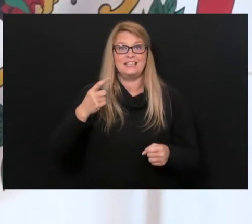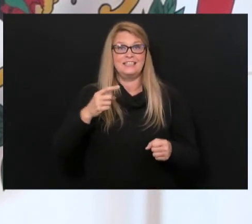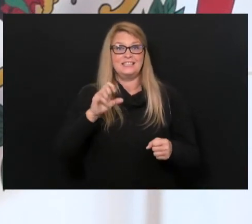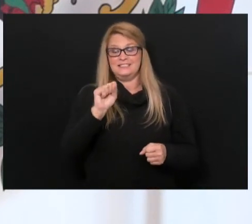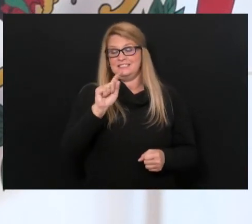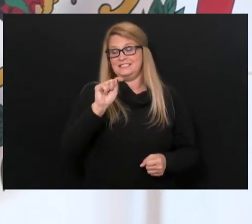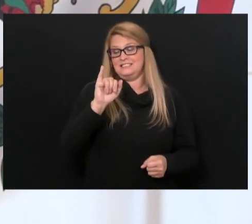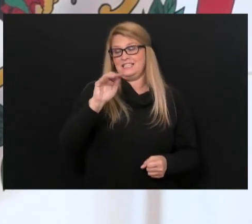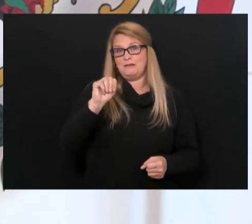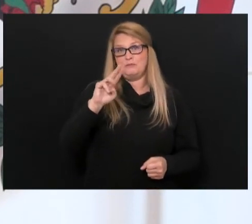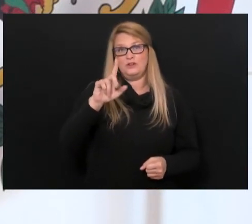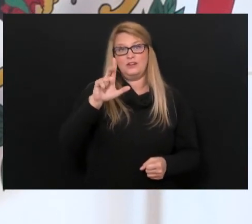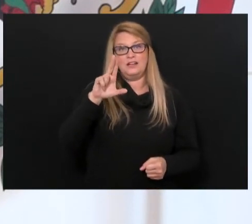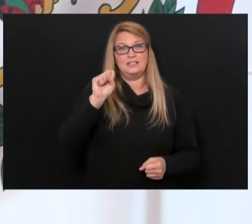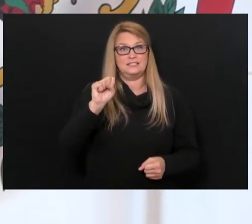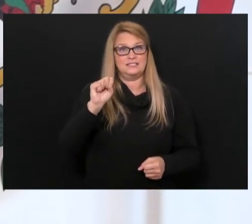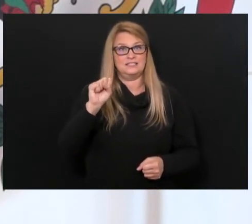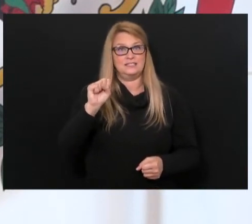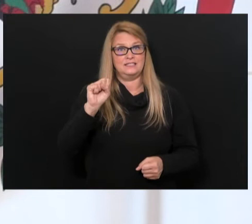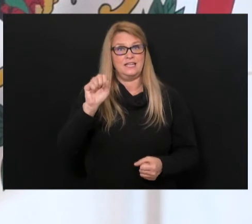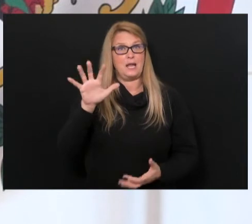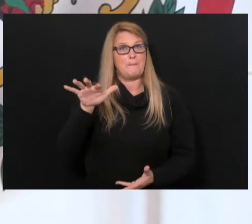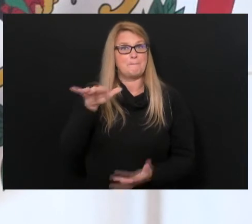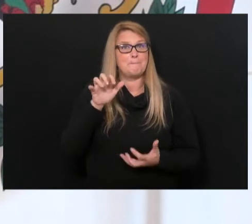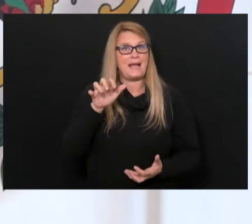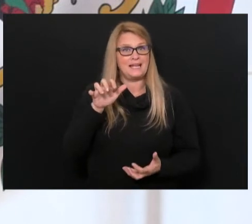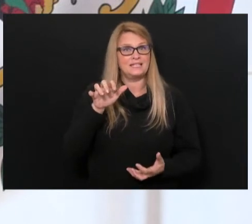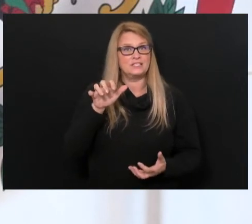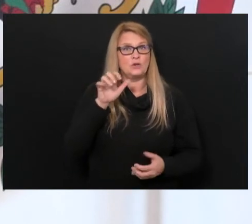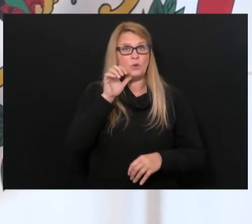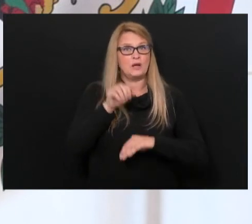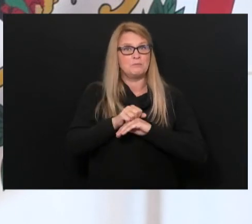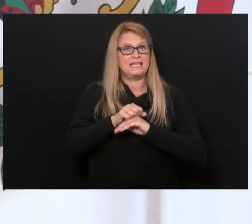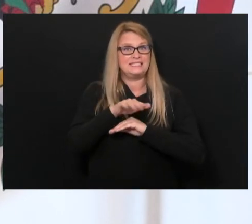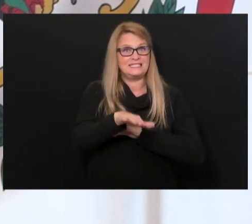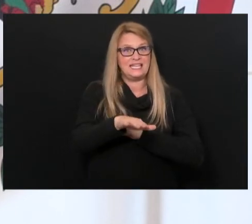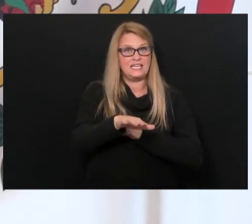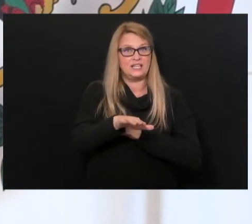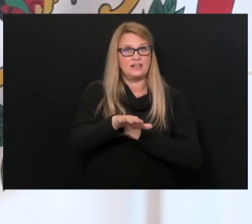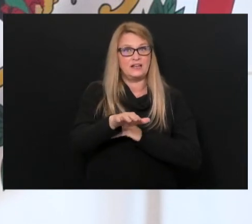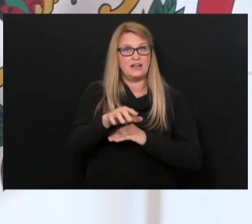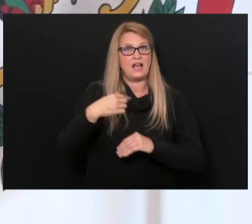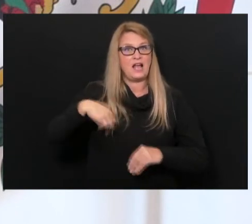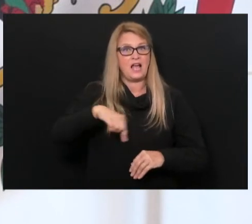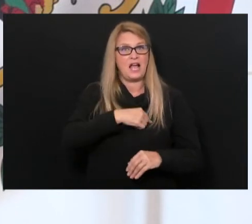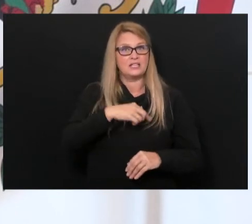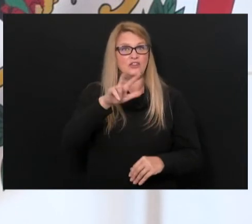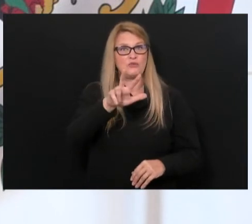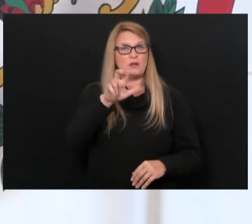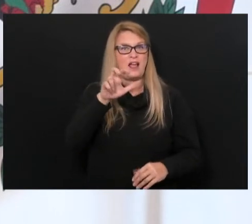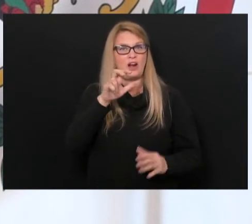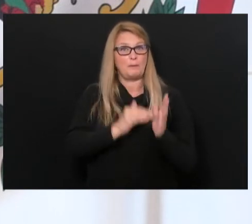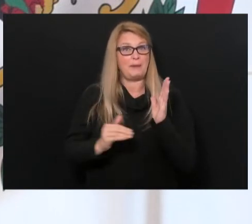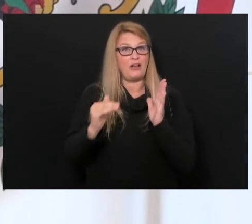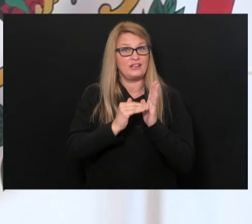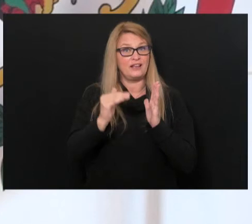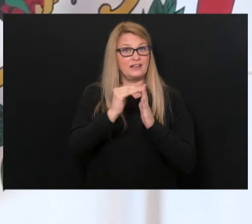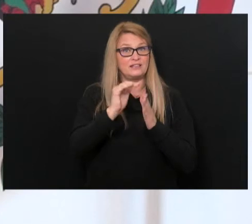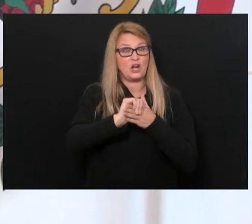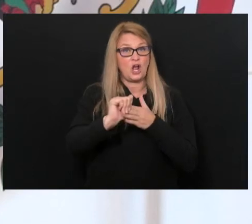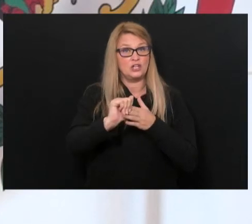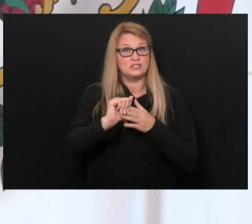that's just passed is sending us another close to $300 million into the